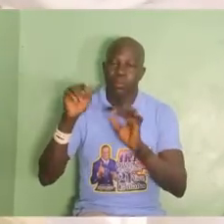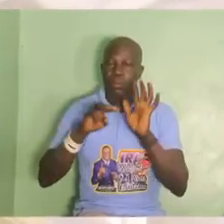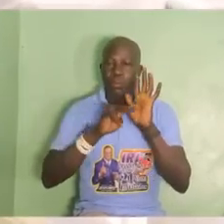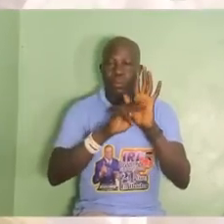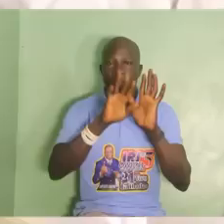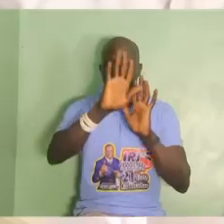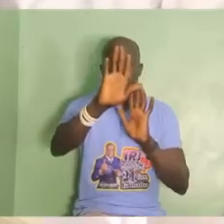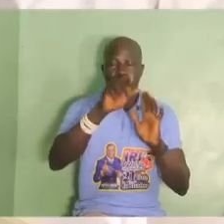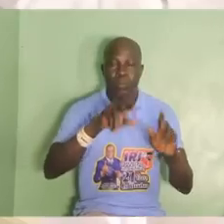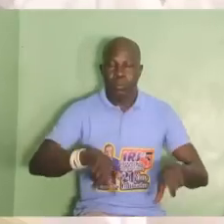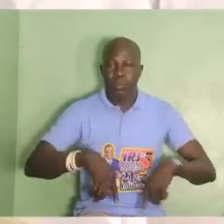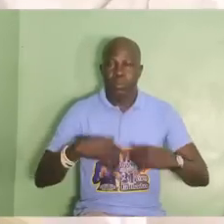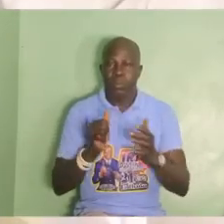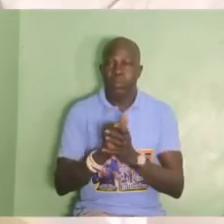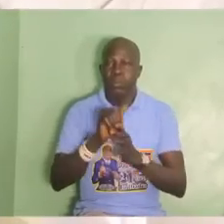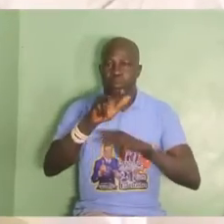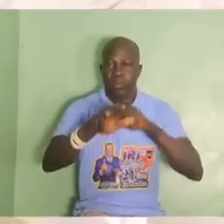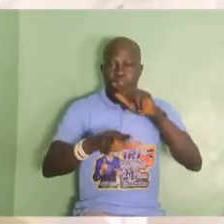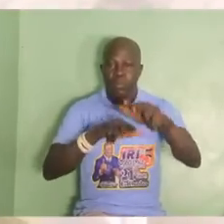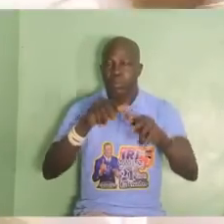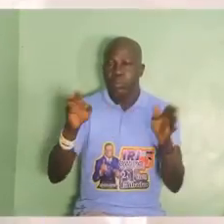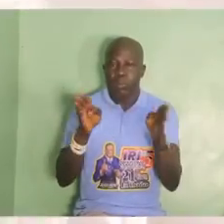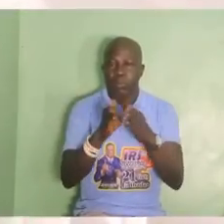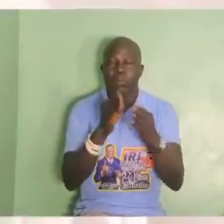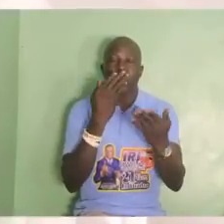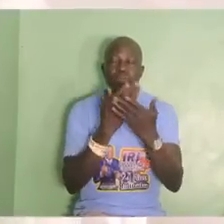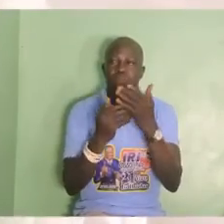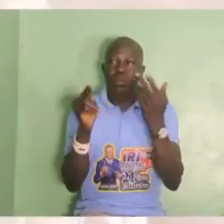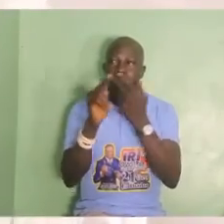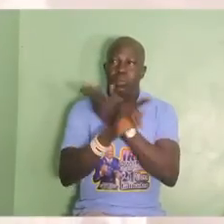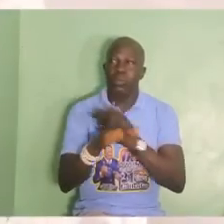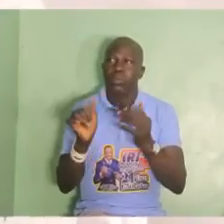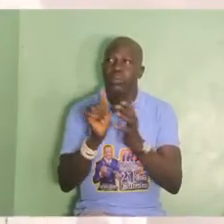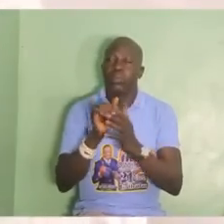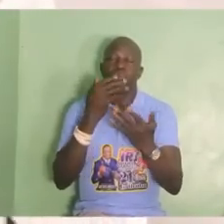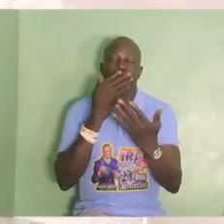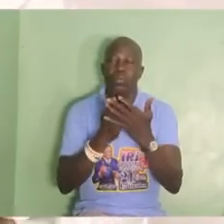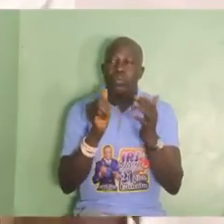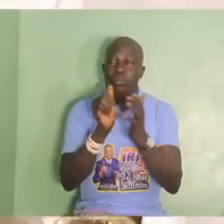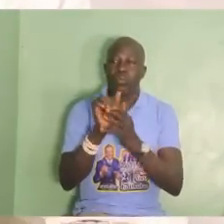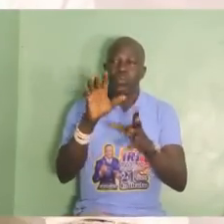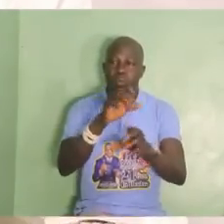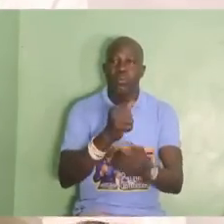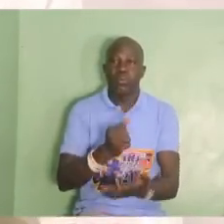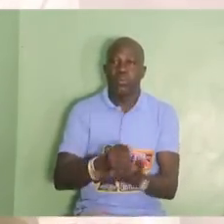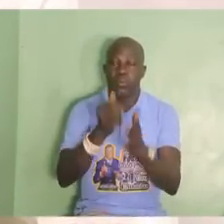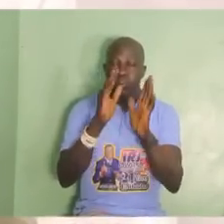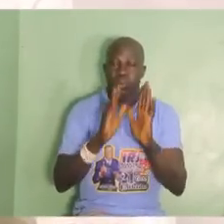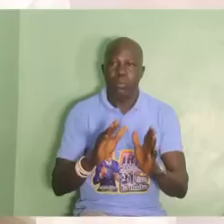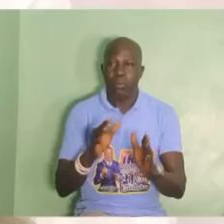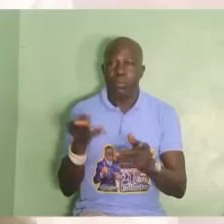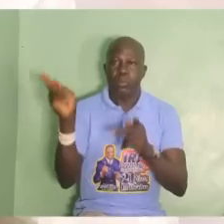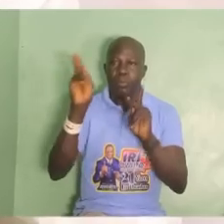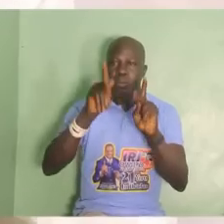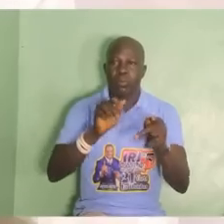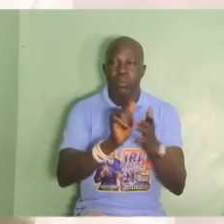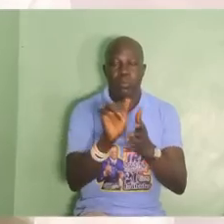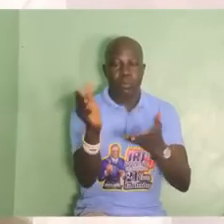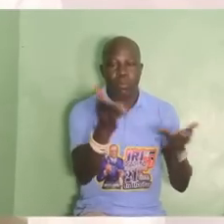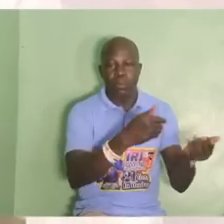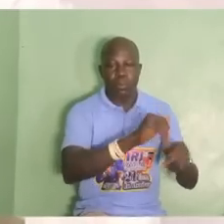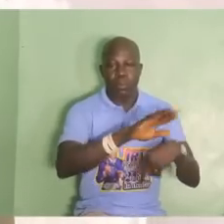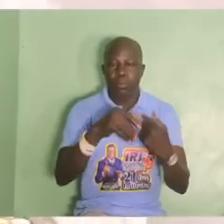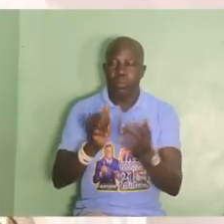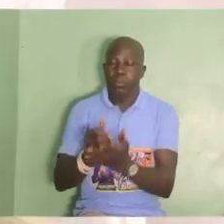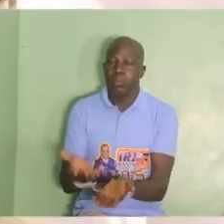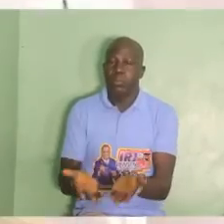is hearing my voice jake jadu agbaye all over the world egbo ase tanu mi jade hear the authority that comes out from my mouth mo duro mi o daduro I stand